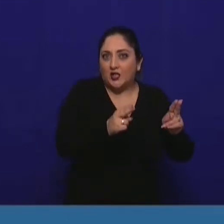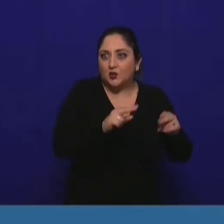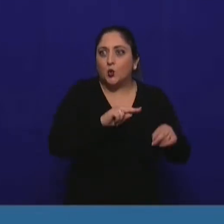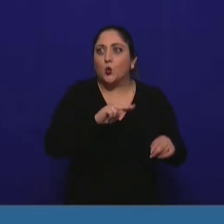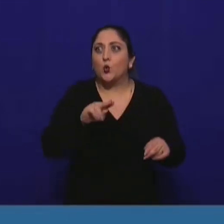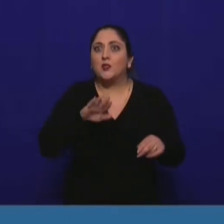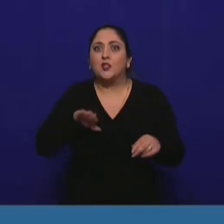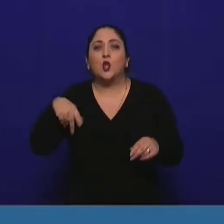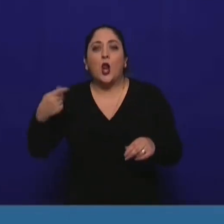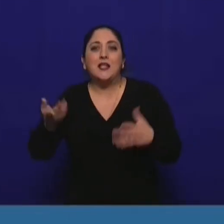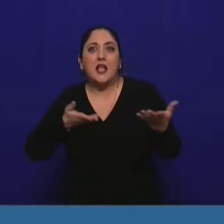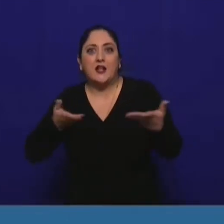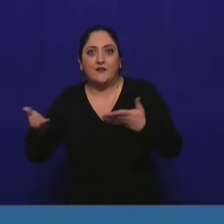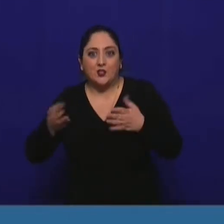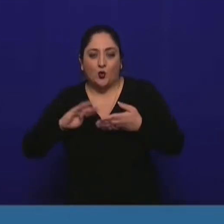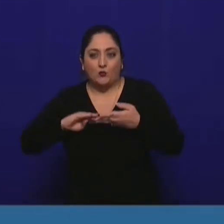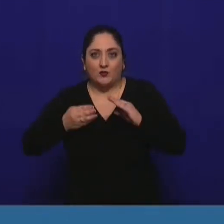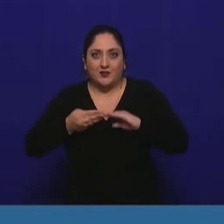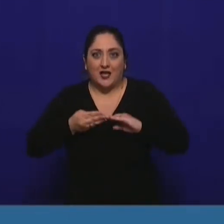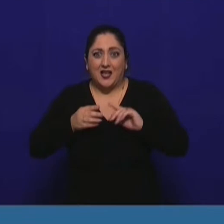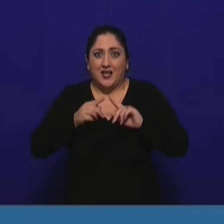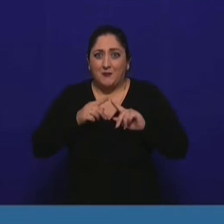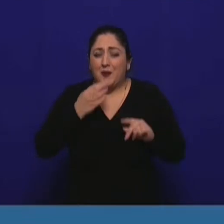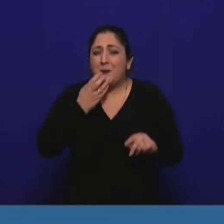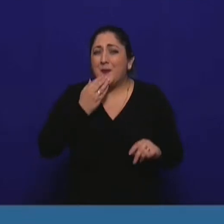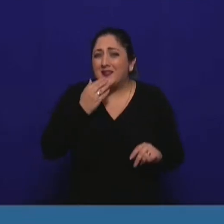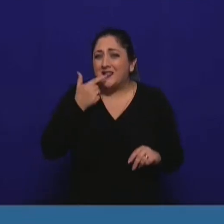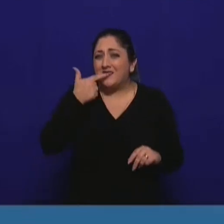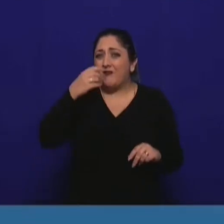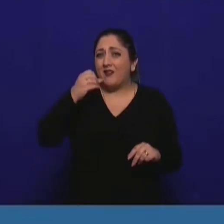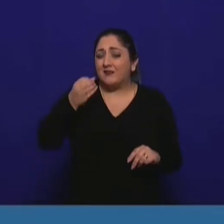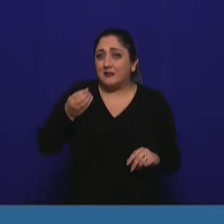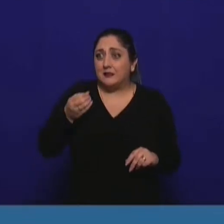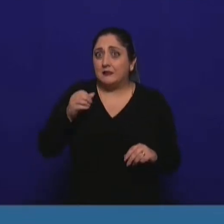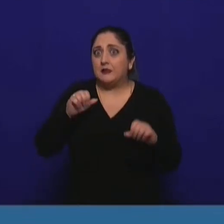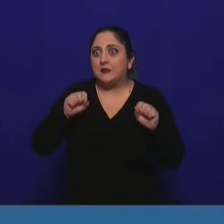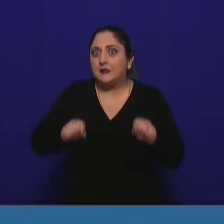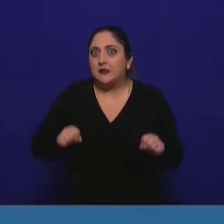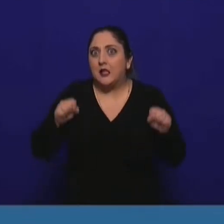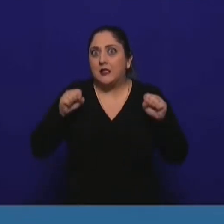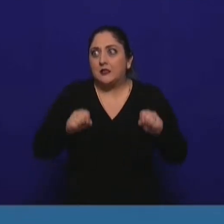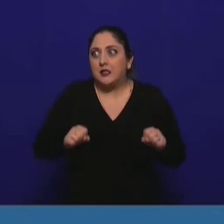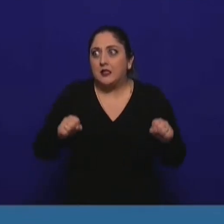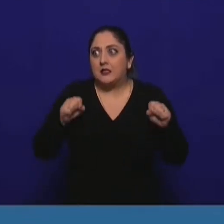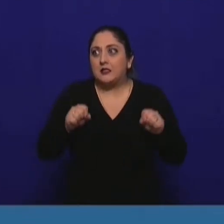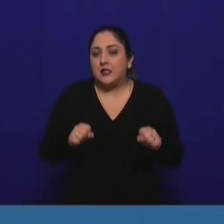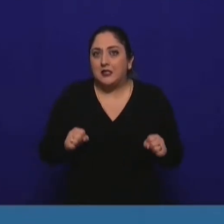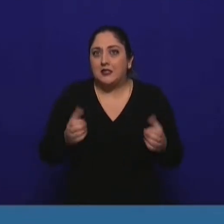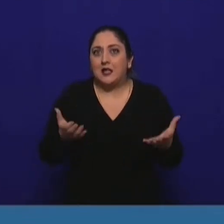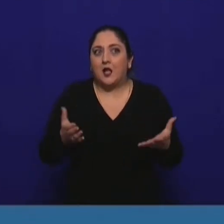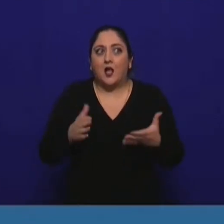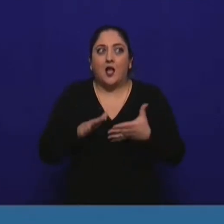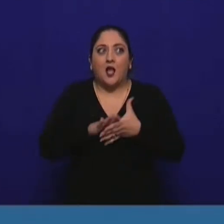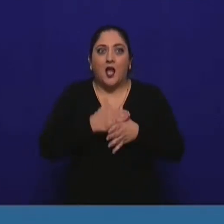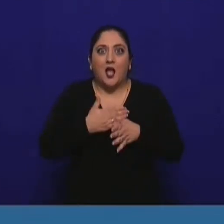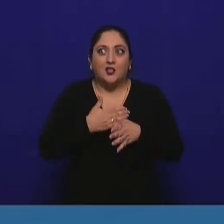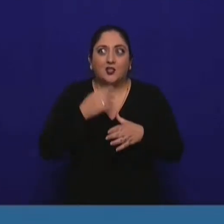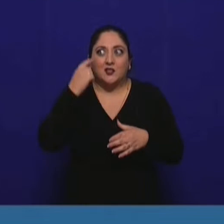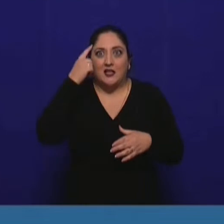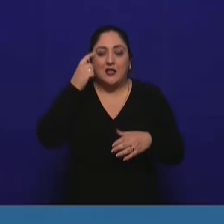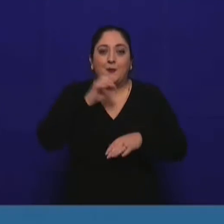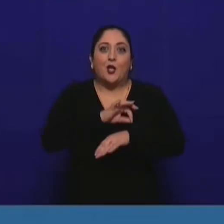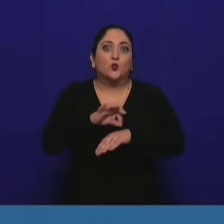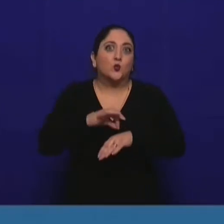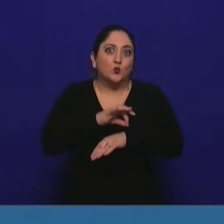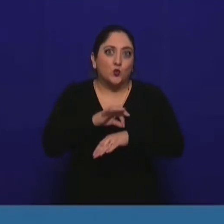vaccinated. So when will the over 70s be receiving this vaccine? Will they have to wait for school staff to be vaccinated first? And